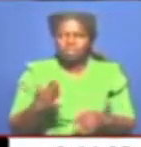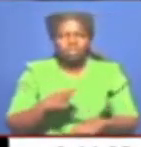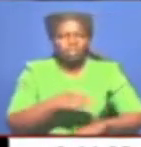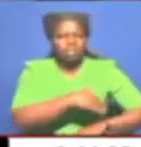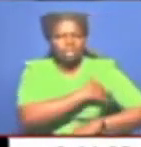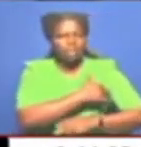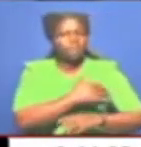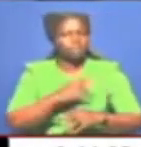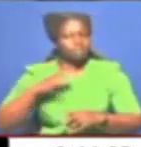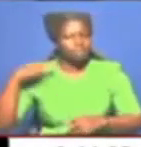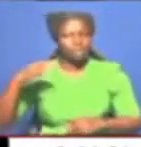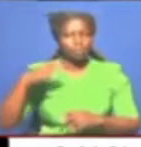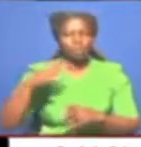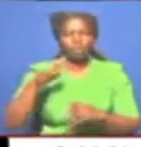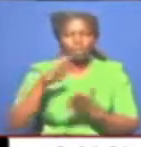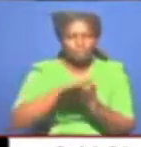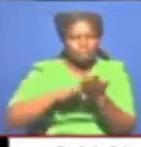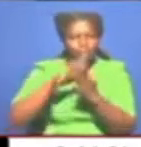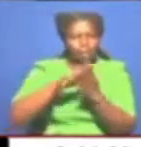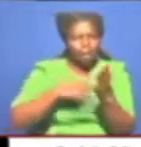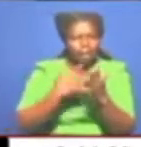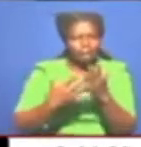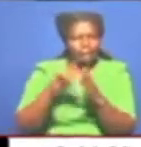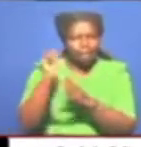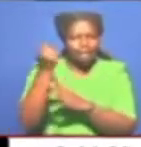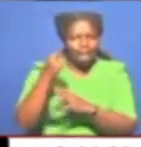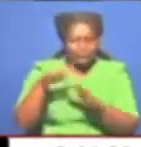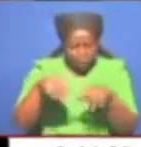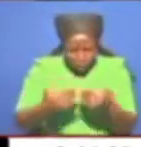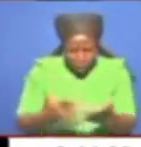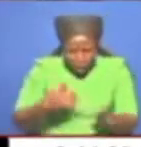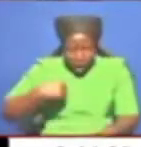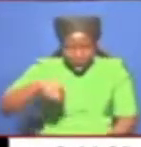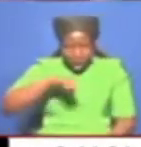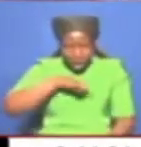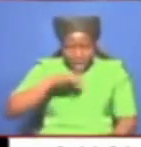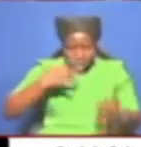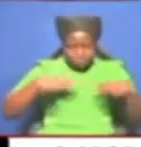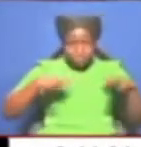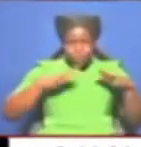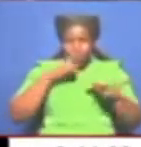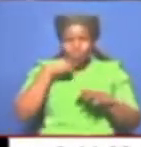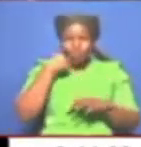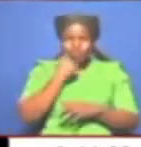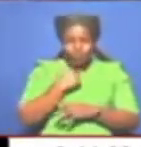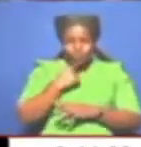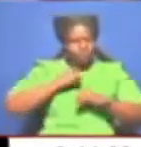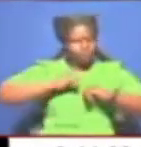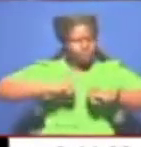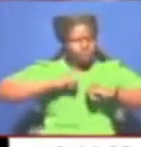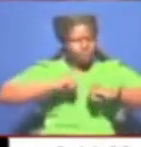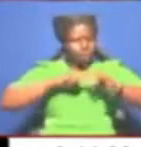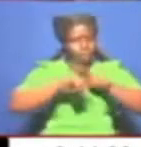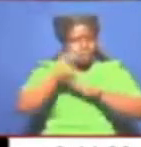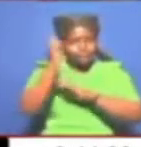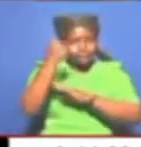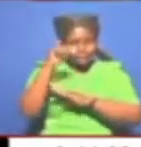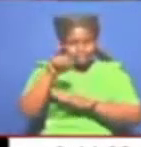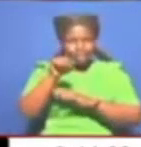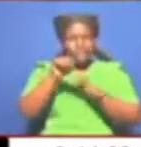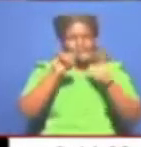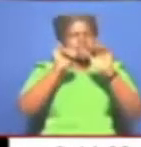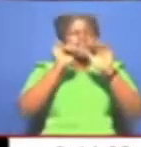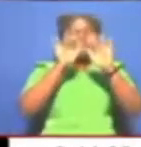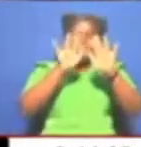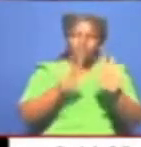Kenya? Or is it us, the people? Who is boss in Kenya? This is a fundamental question that